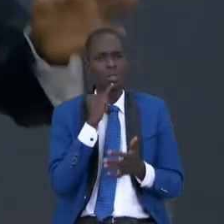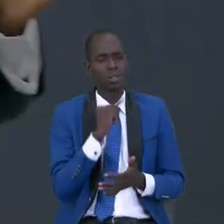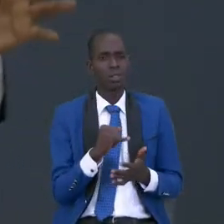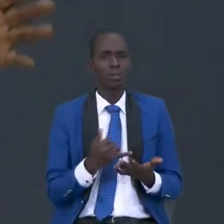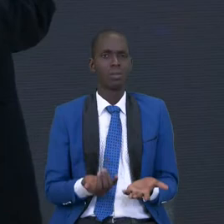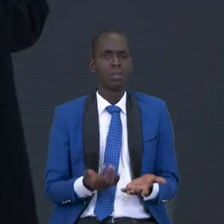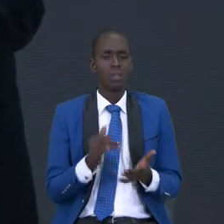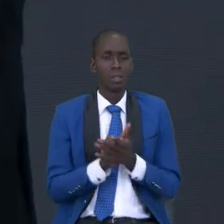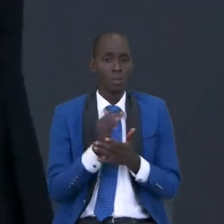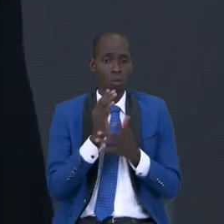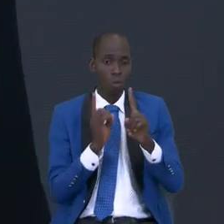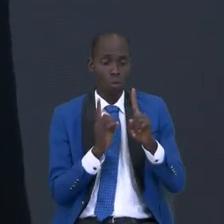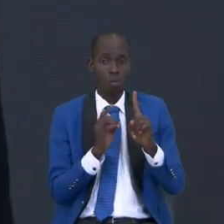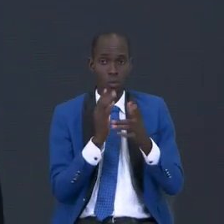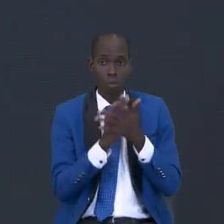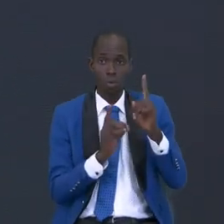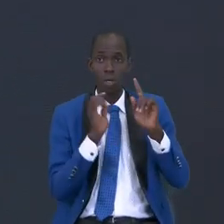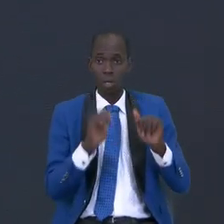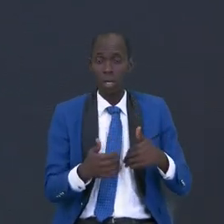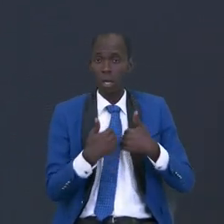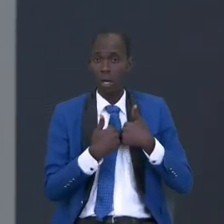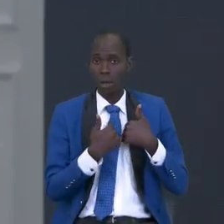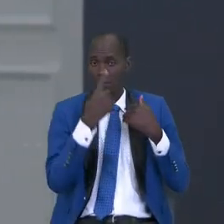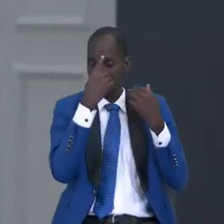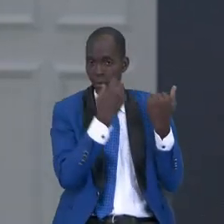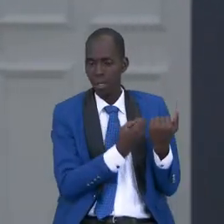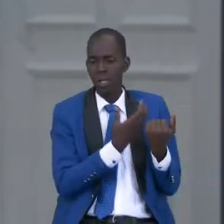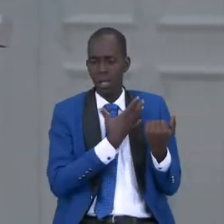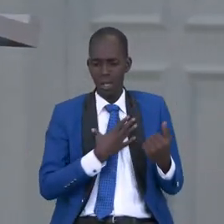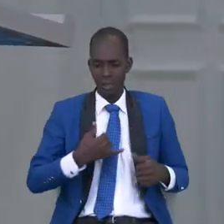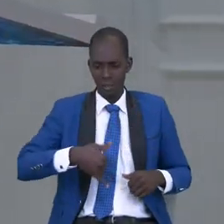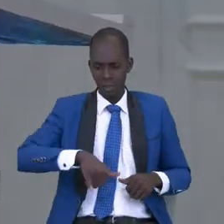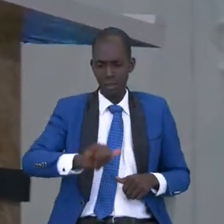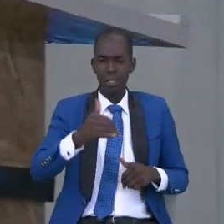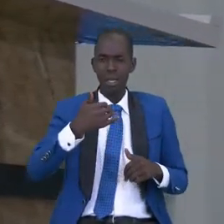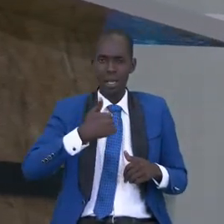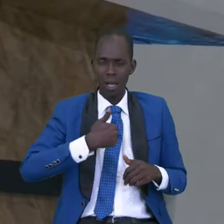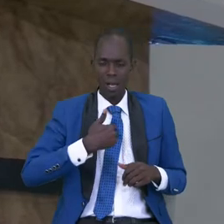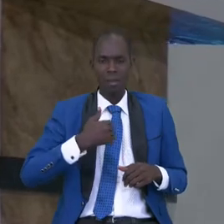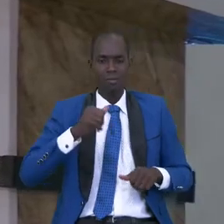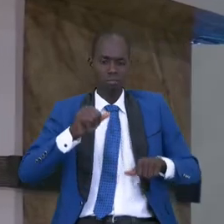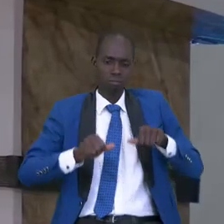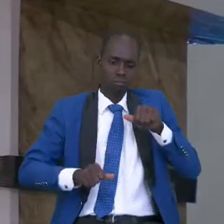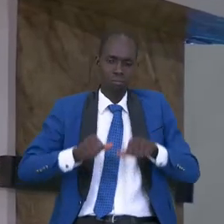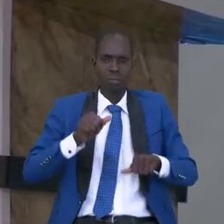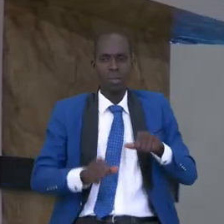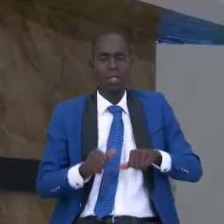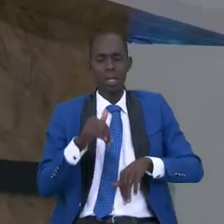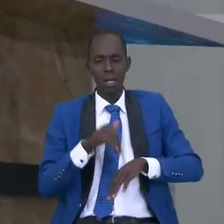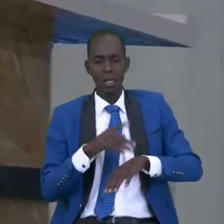have faith and yet there can be unbelief at the background?